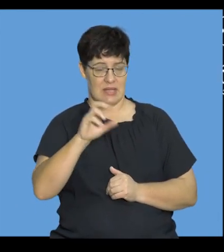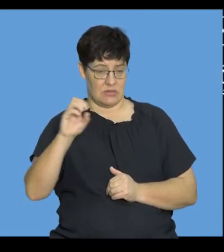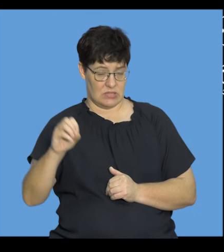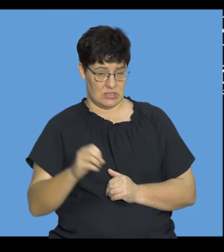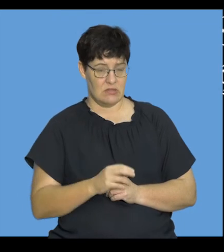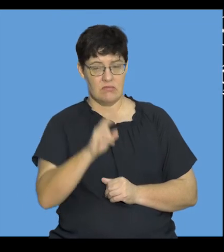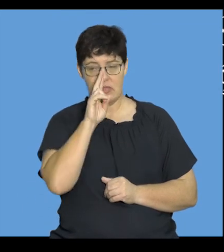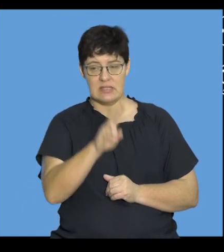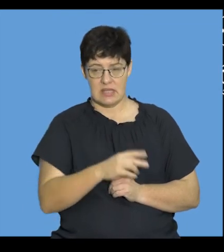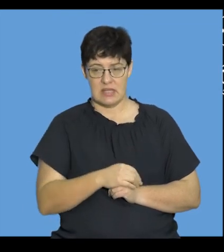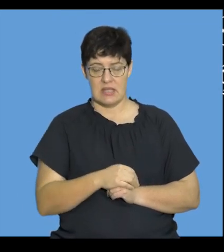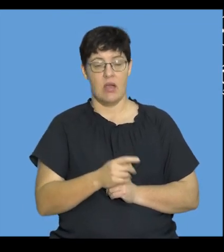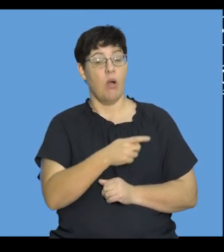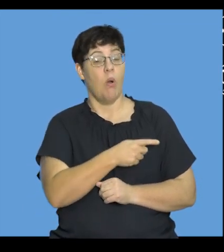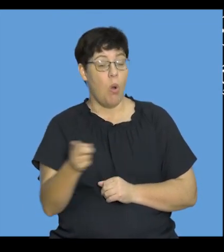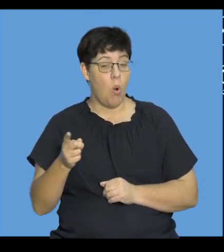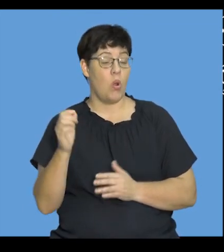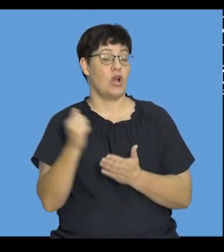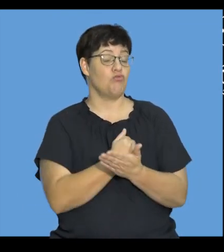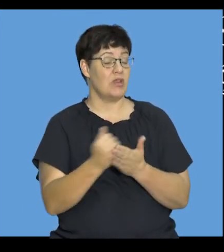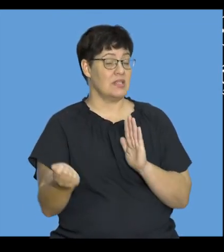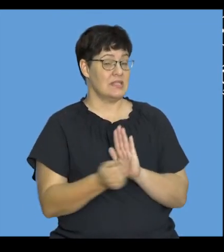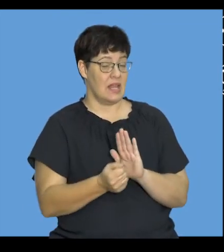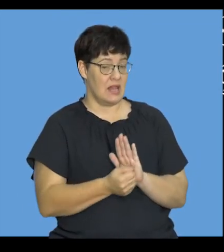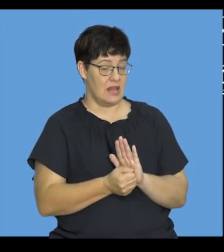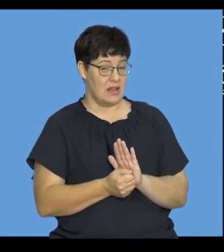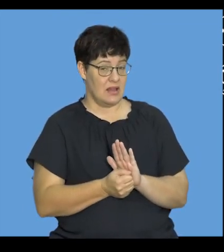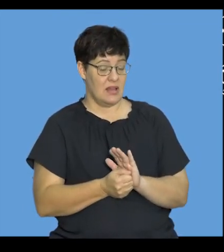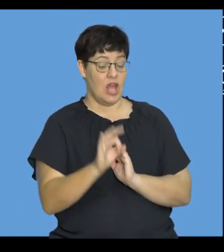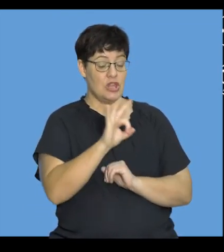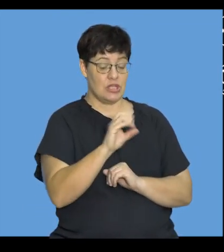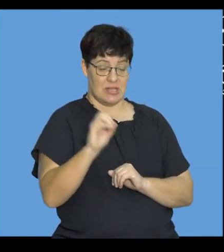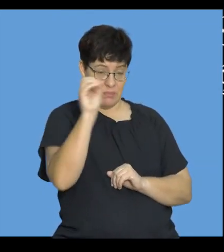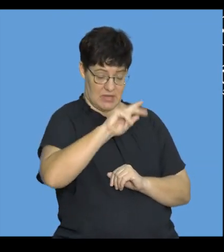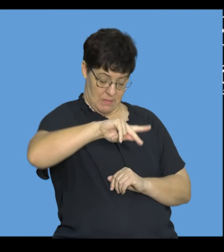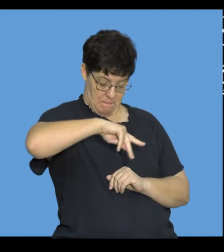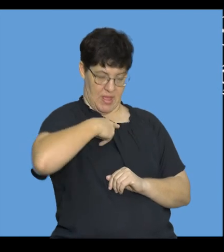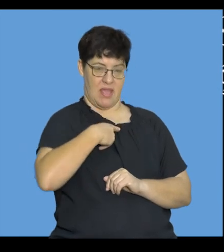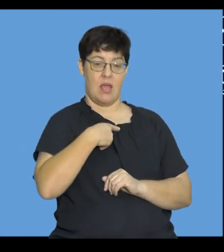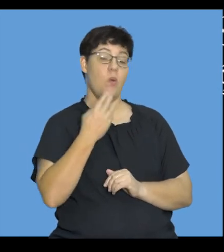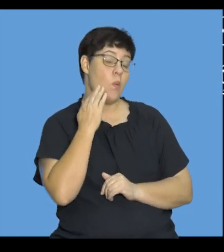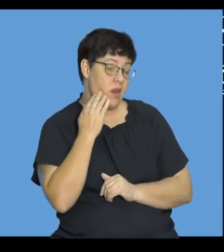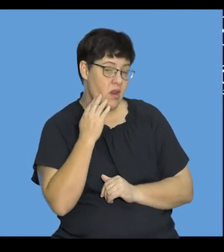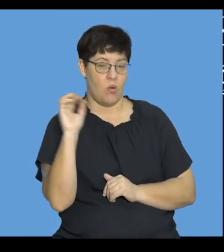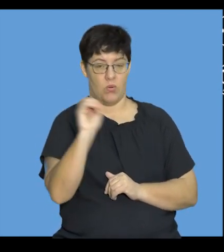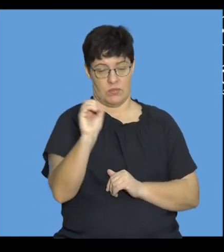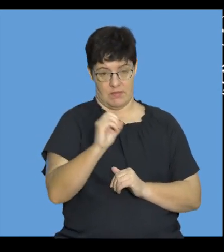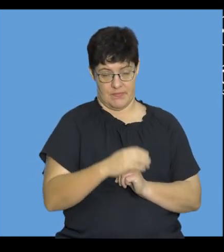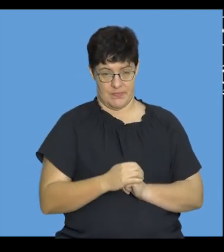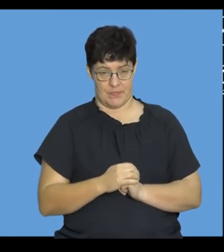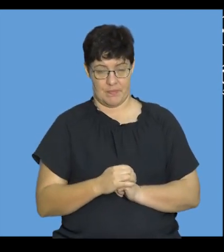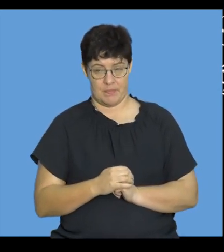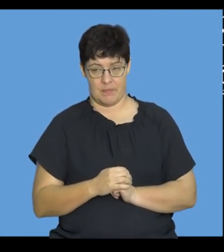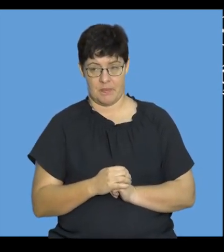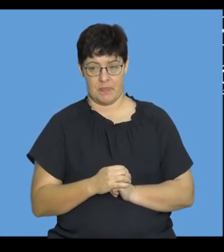that of your September credit sale, 30% will pay you in October. So therefore, in the